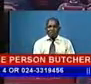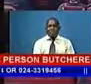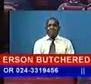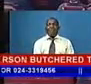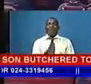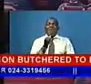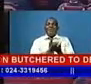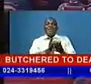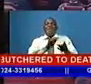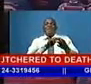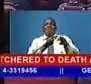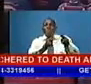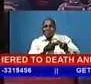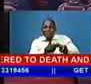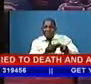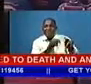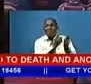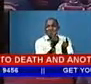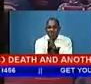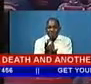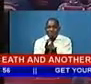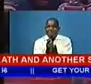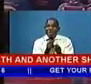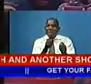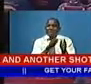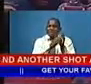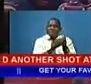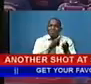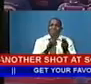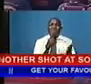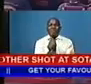My lord, is the exhibit numbers that are recategorized? There's no exhibit number.